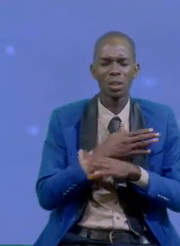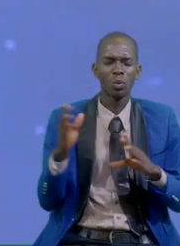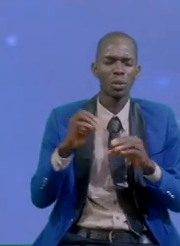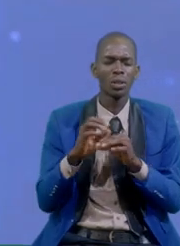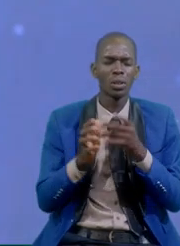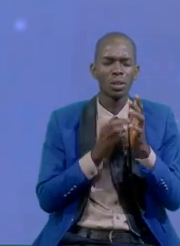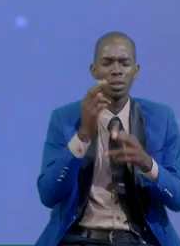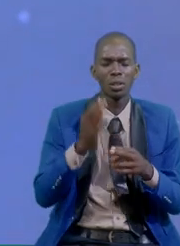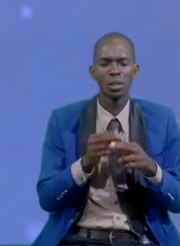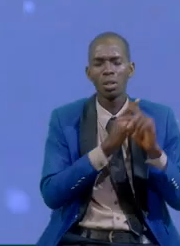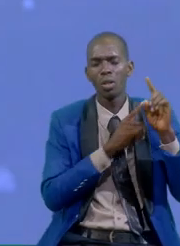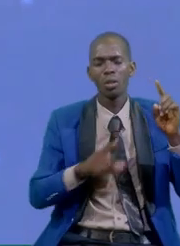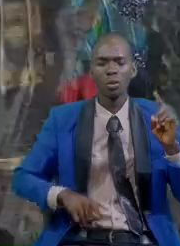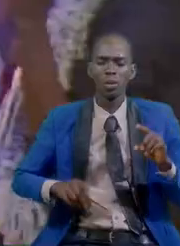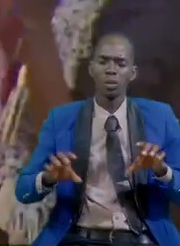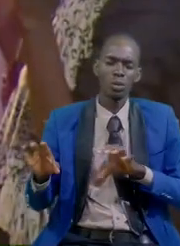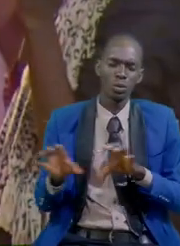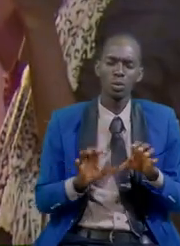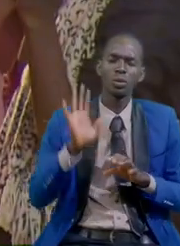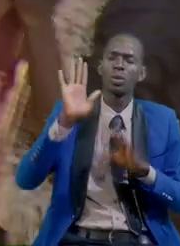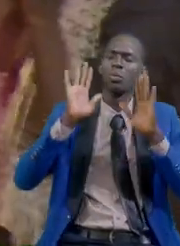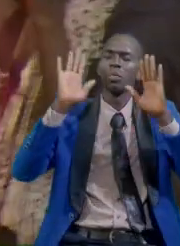Lord, confirm the miracle.